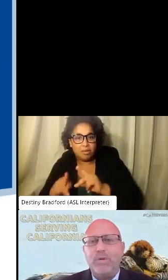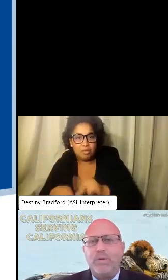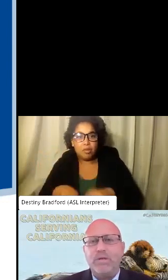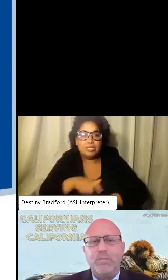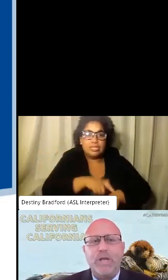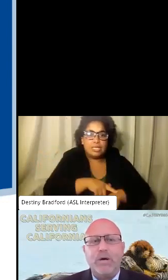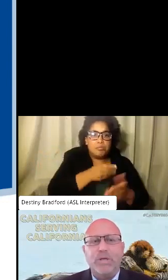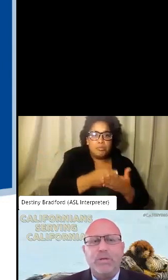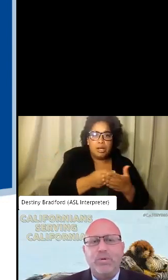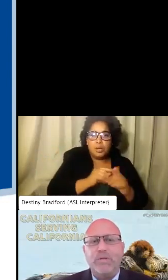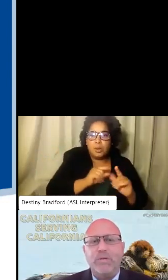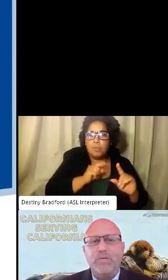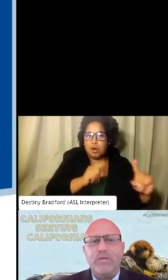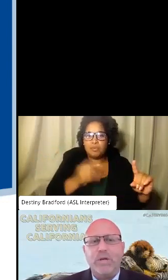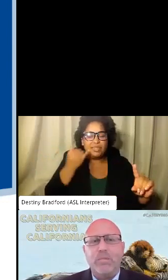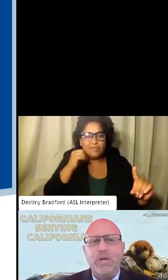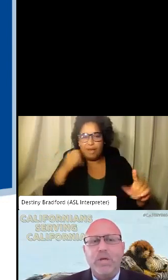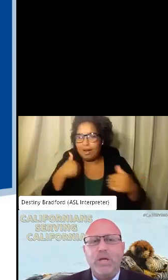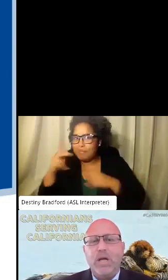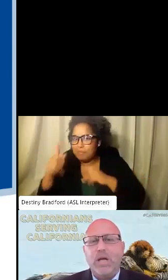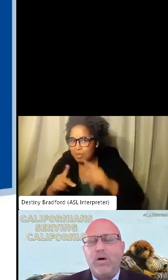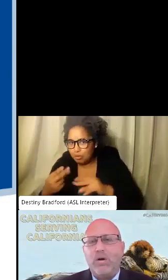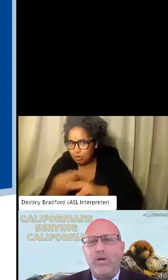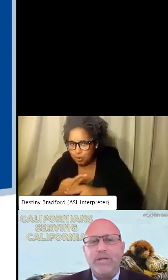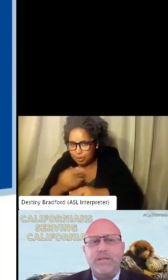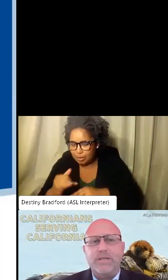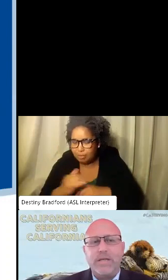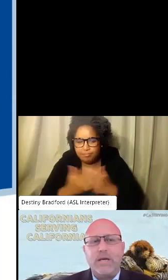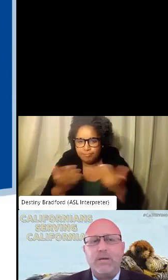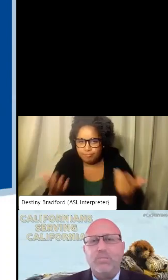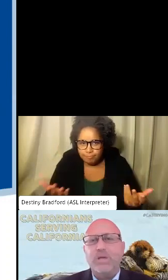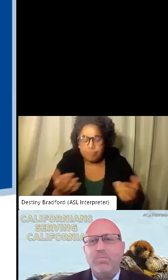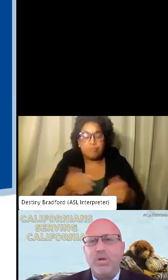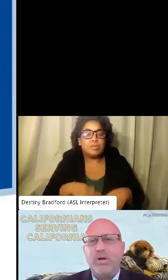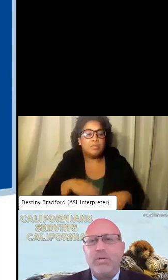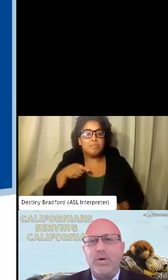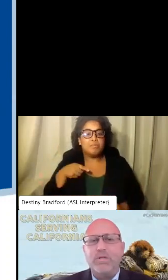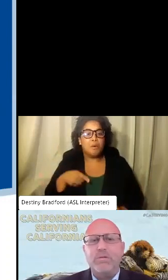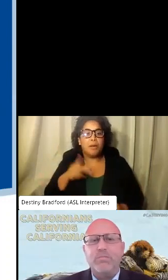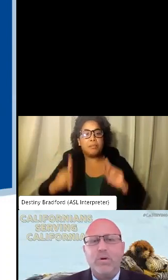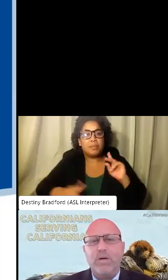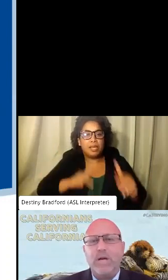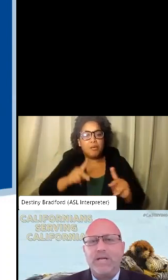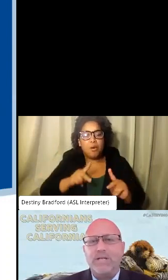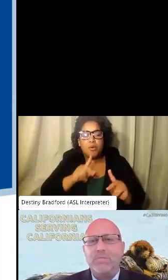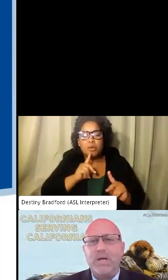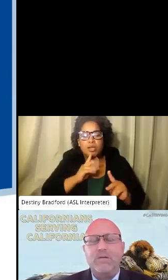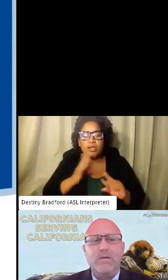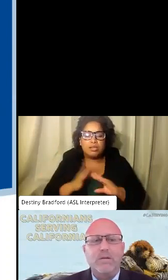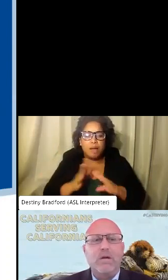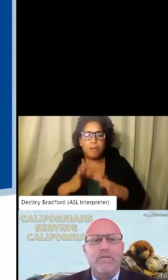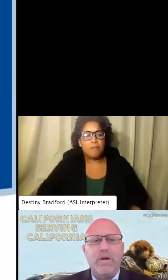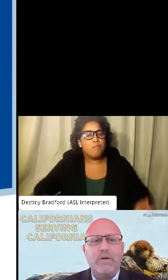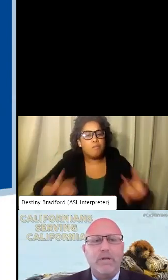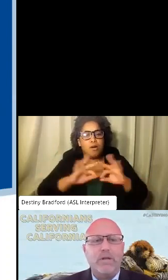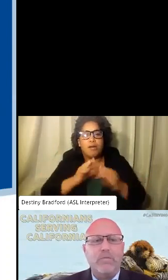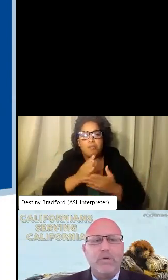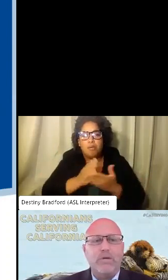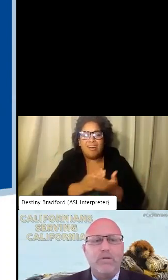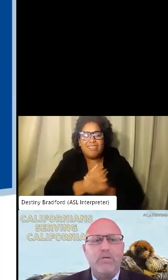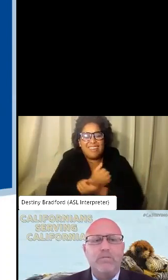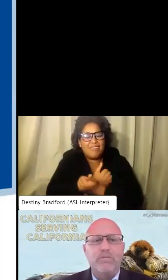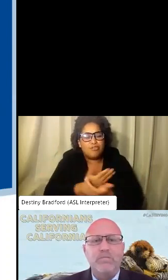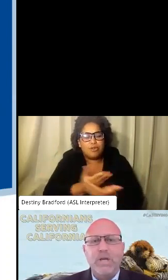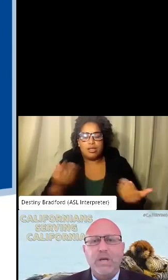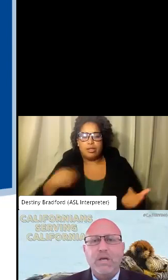no purpose without people to use them. And all this to say, people are the most important aspect of everything that